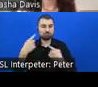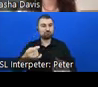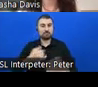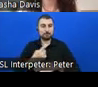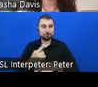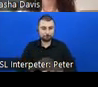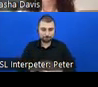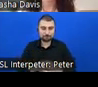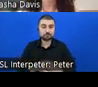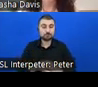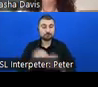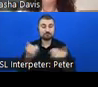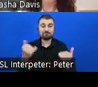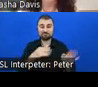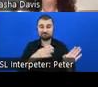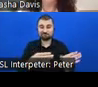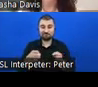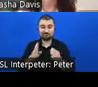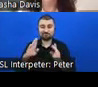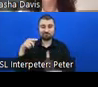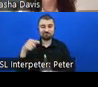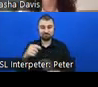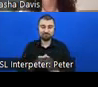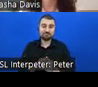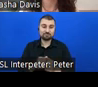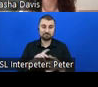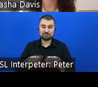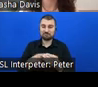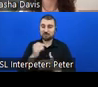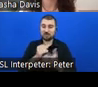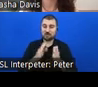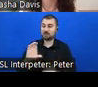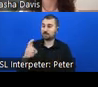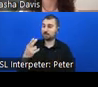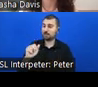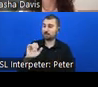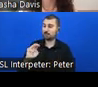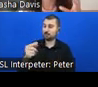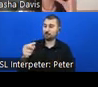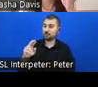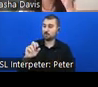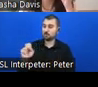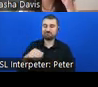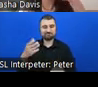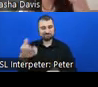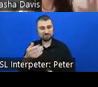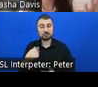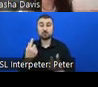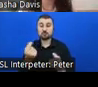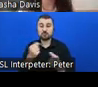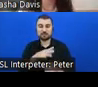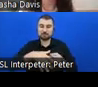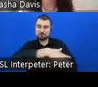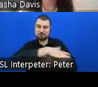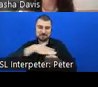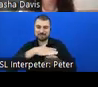So as I transition now to talking a little bit about the artist Chaim Gross, I'm inviting you to kind of look into his space, into